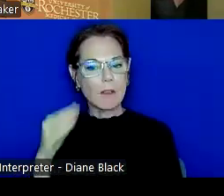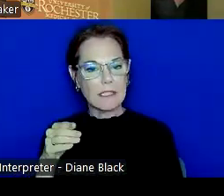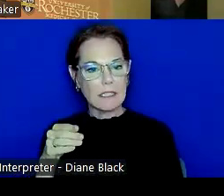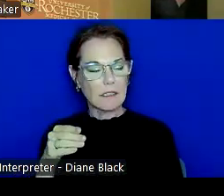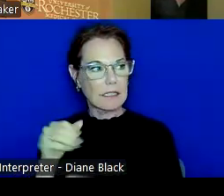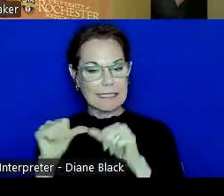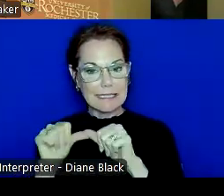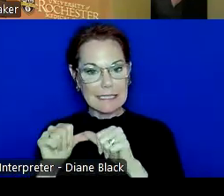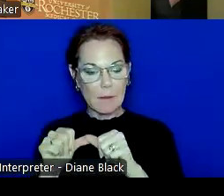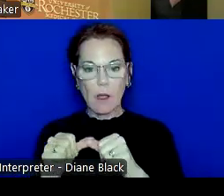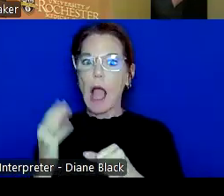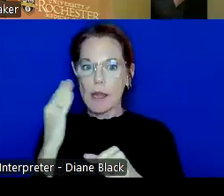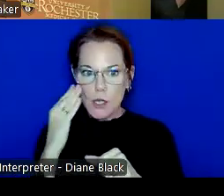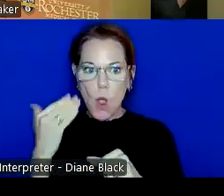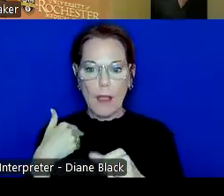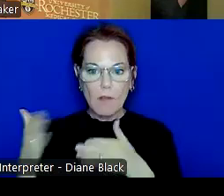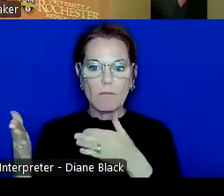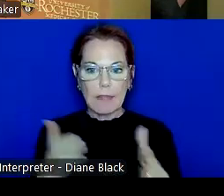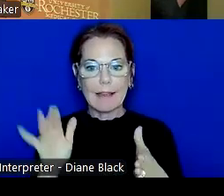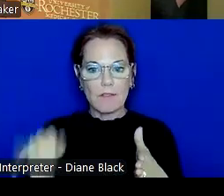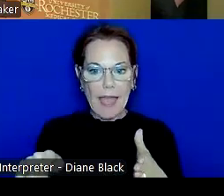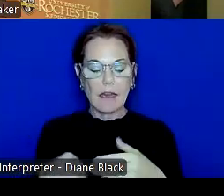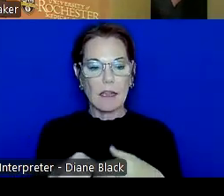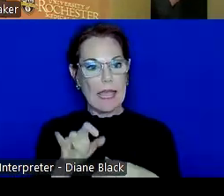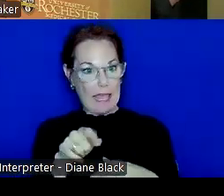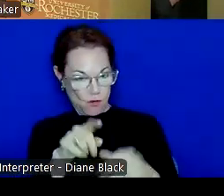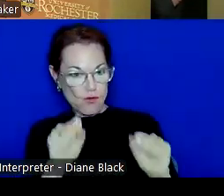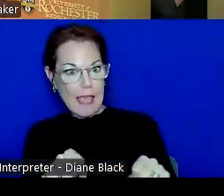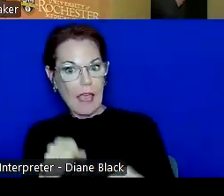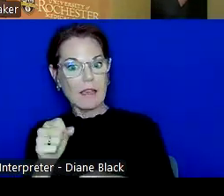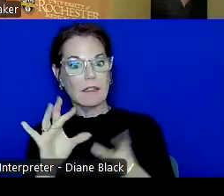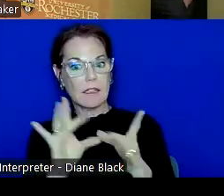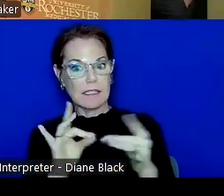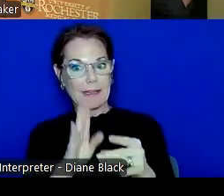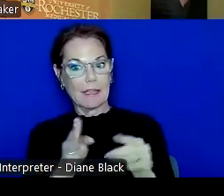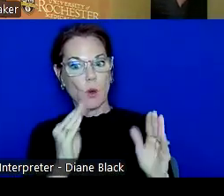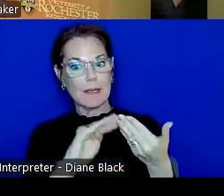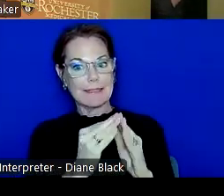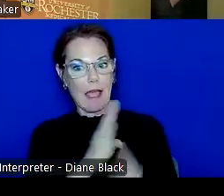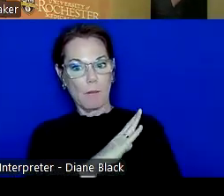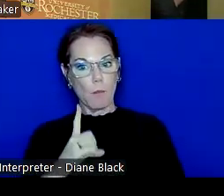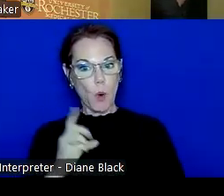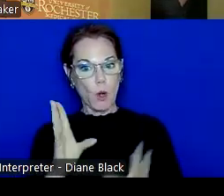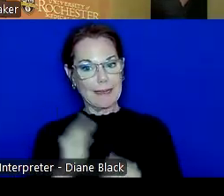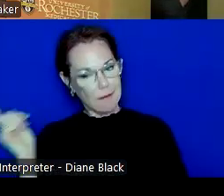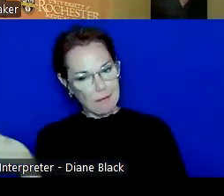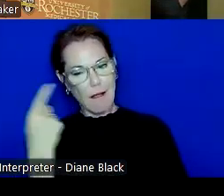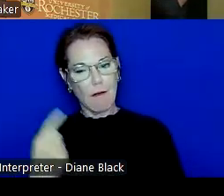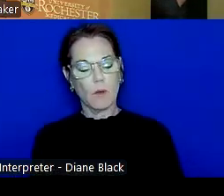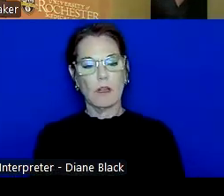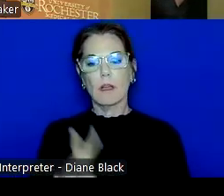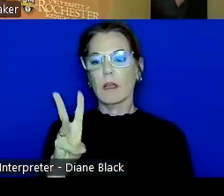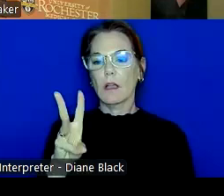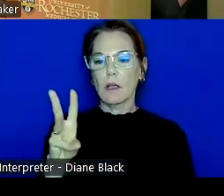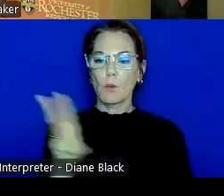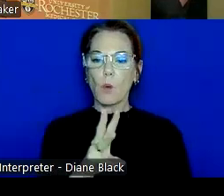In fact, I know there are plans around that. You have a chance to speak at your town board meeting about it. The land next to the park on Westfall by